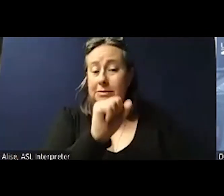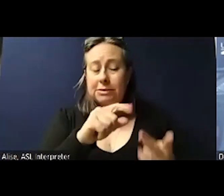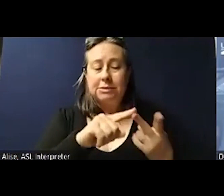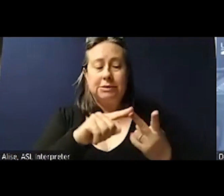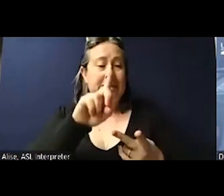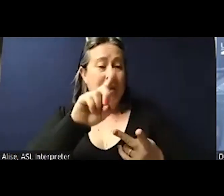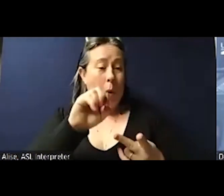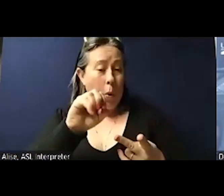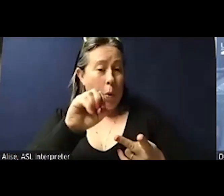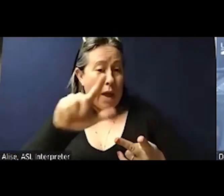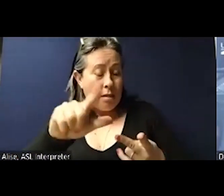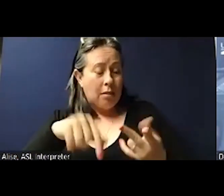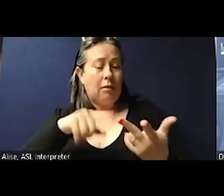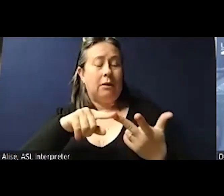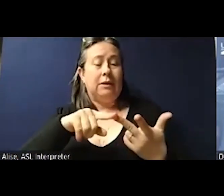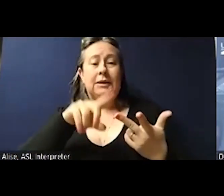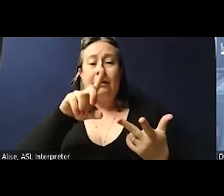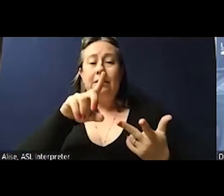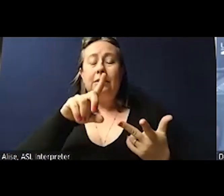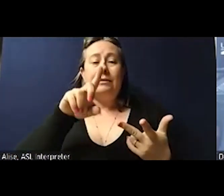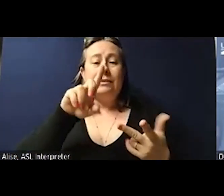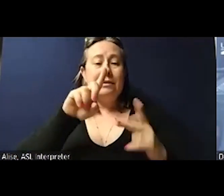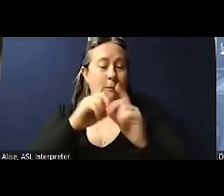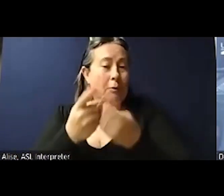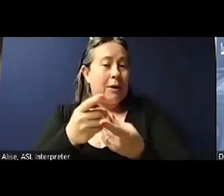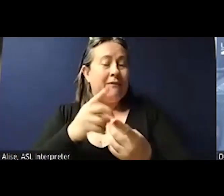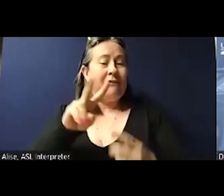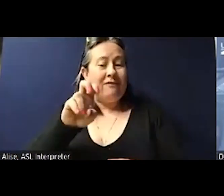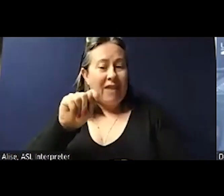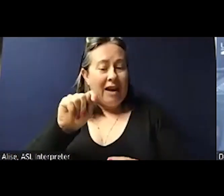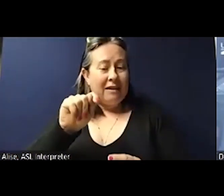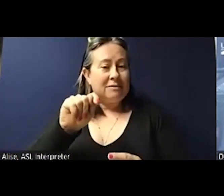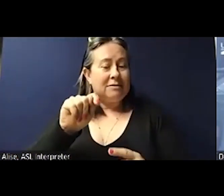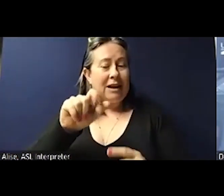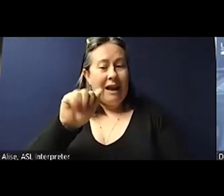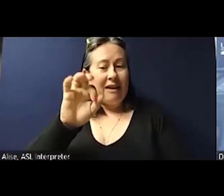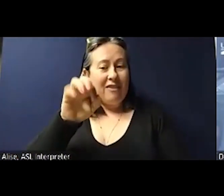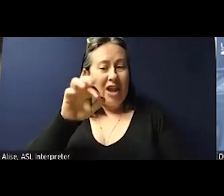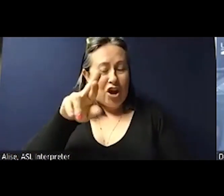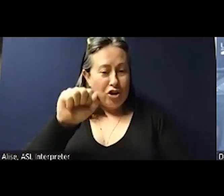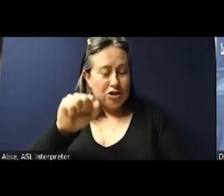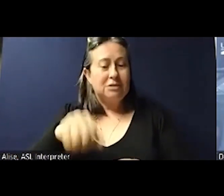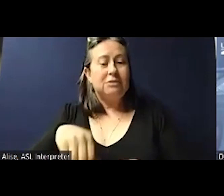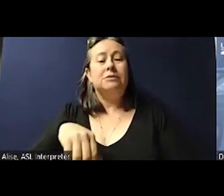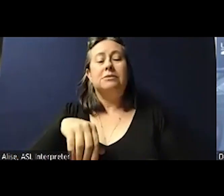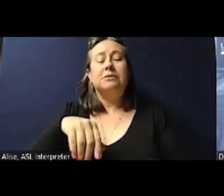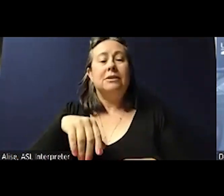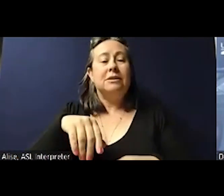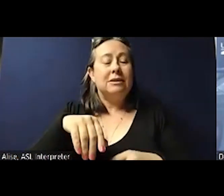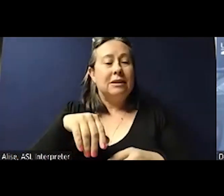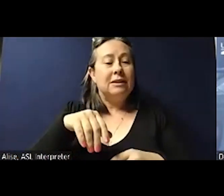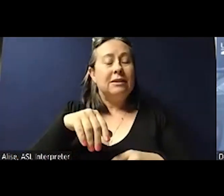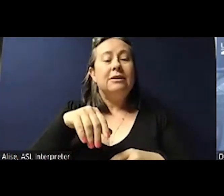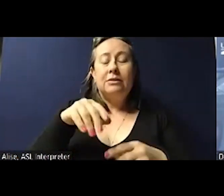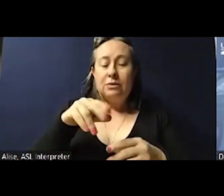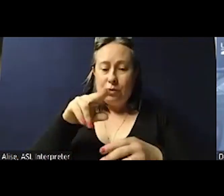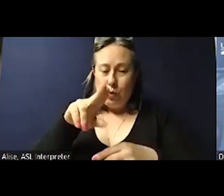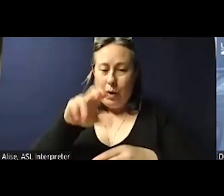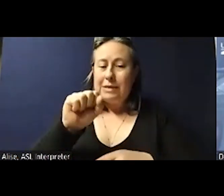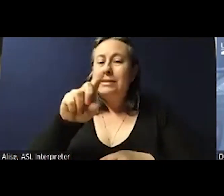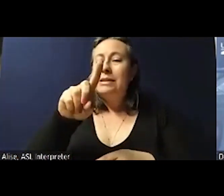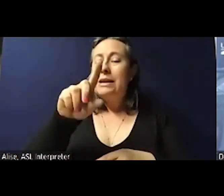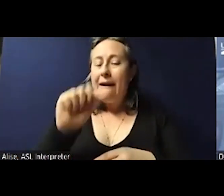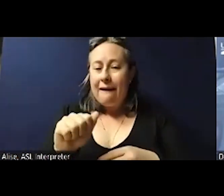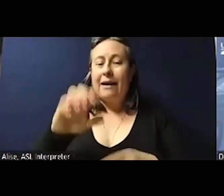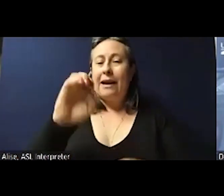of Labor, to the Department of Veterans Affairs, Energy, Environmental Protection Agency, and many others, including, of course, the U.S. Department of